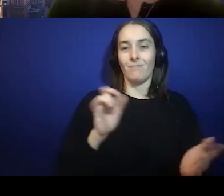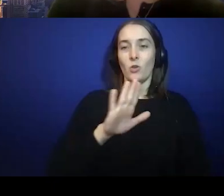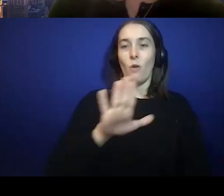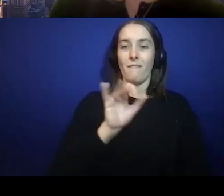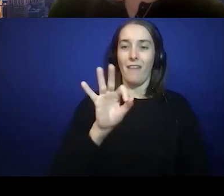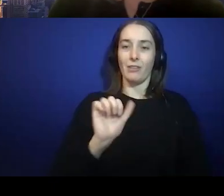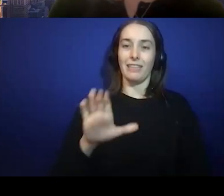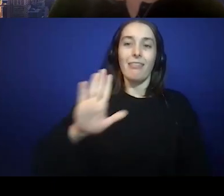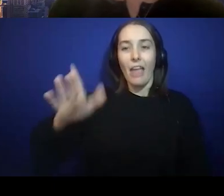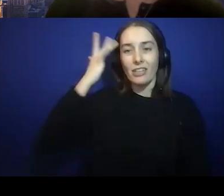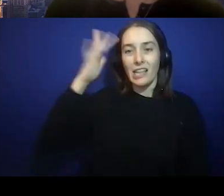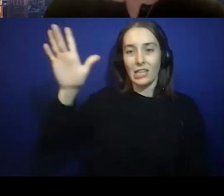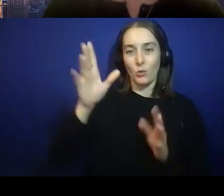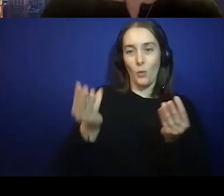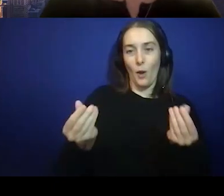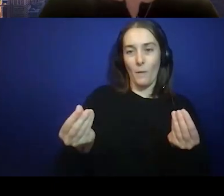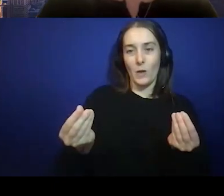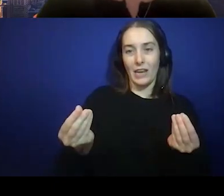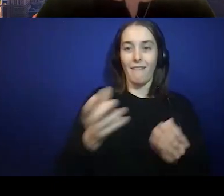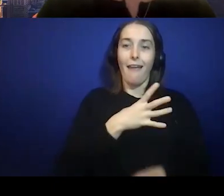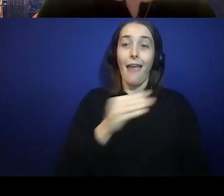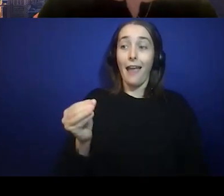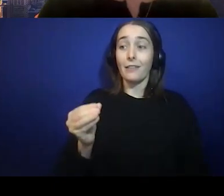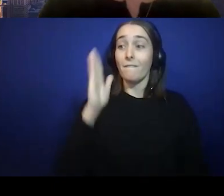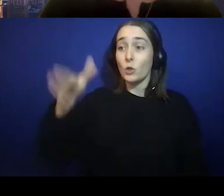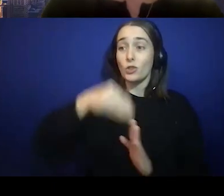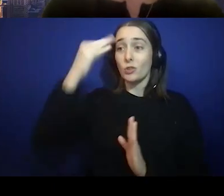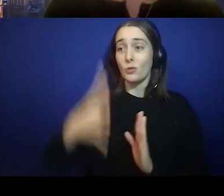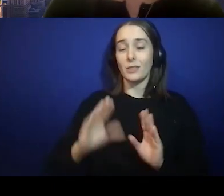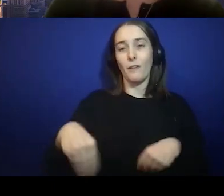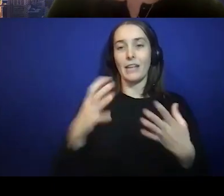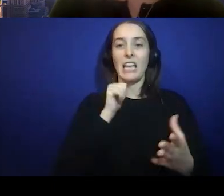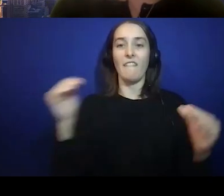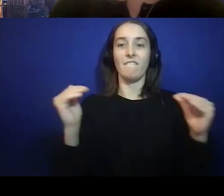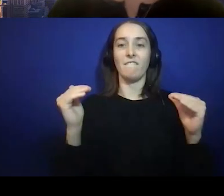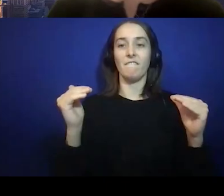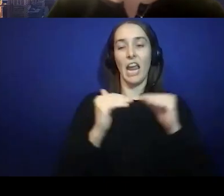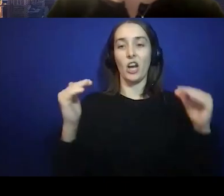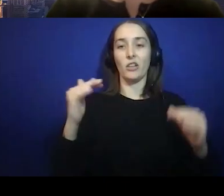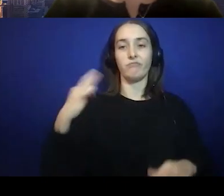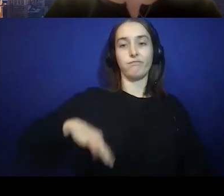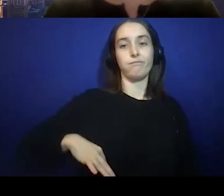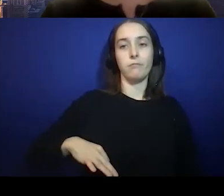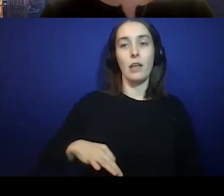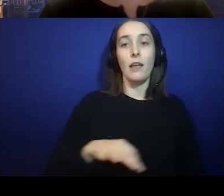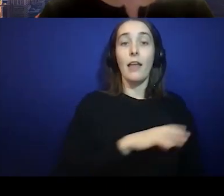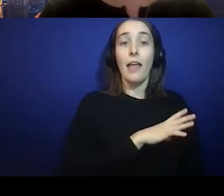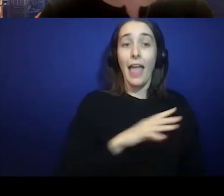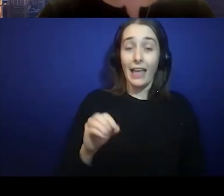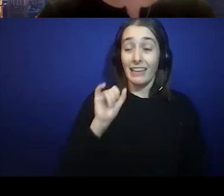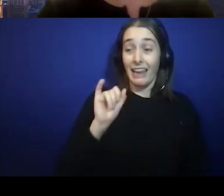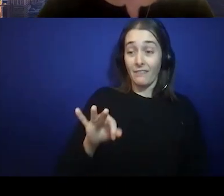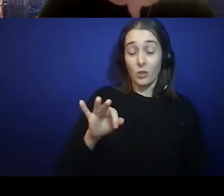provides unfair advantage to future students. Additionally, it is against the academic policy to download previously posted course content from